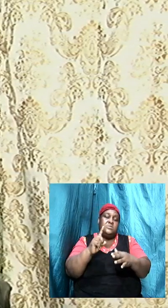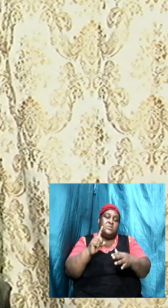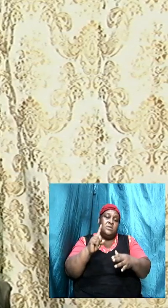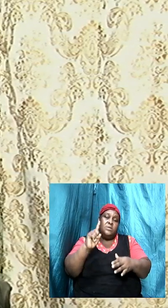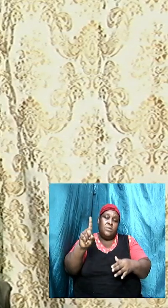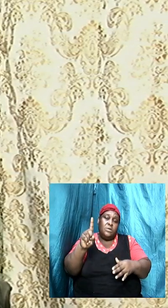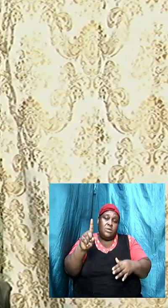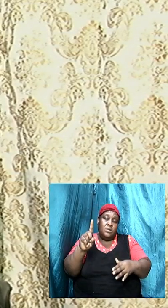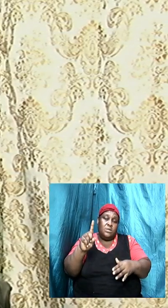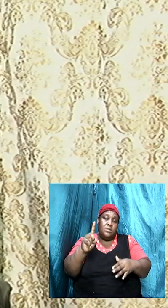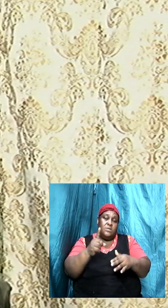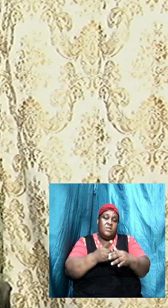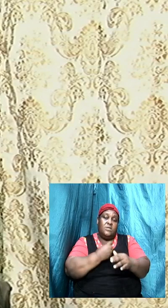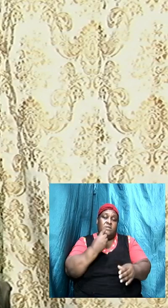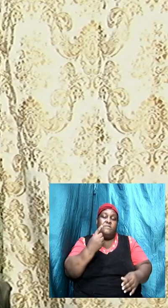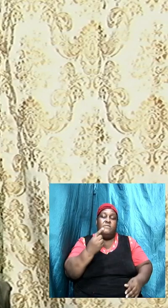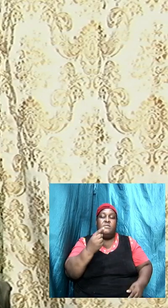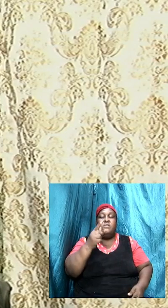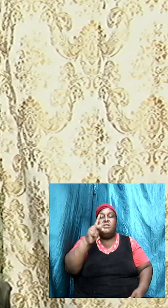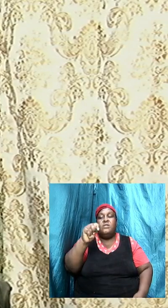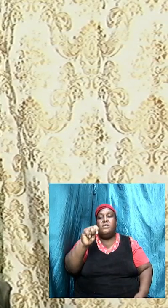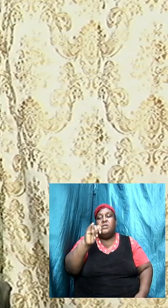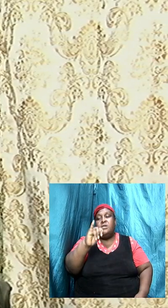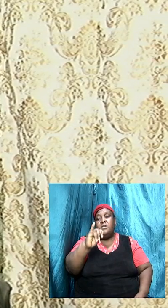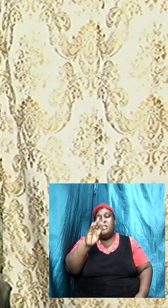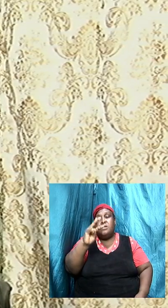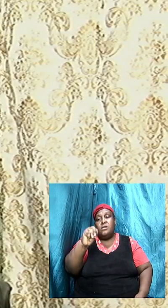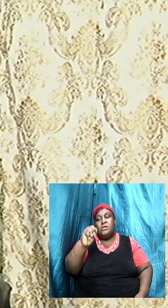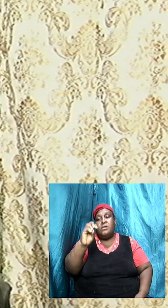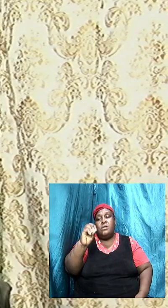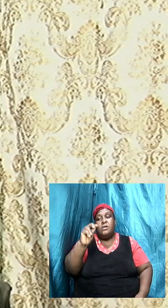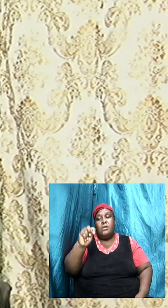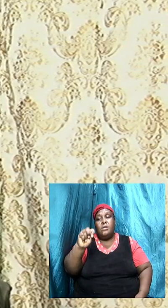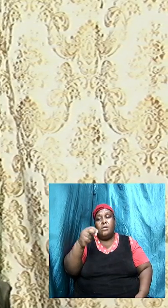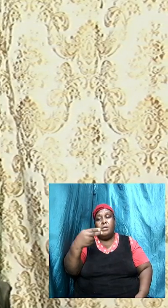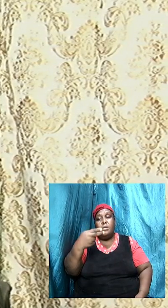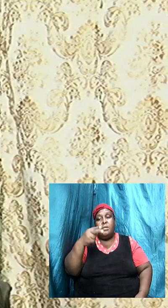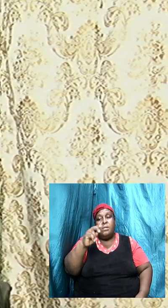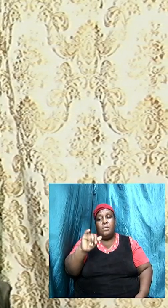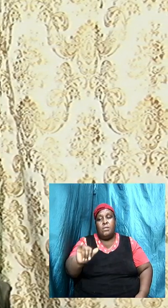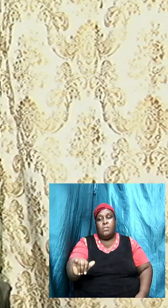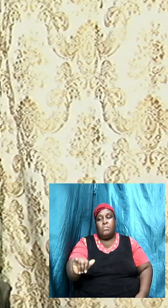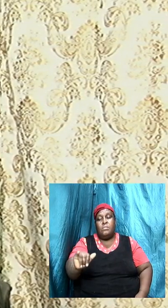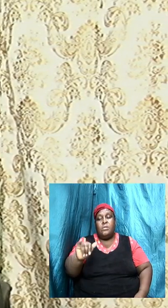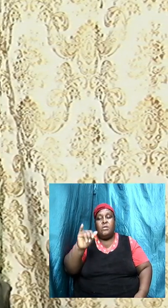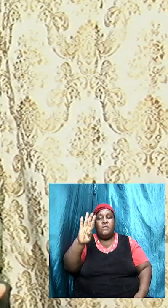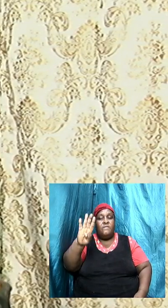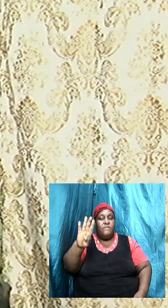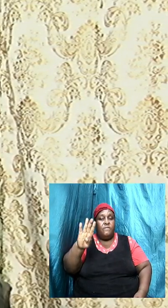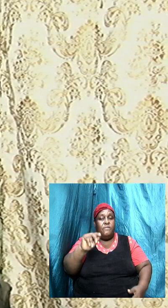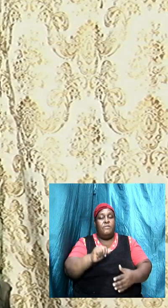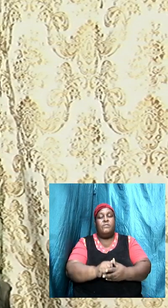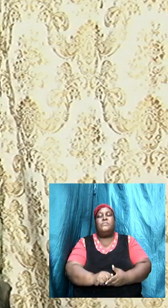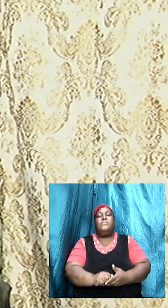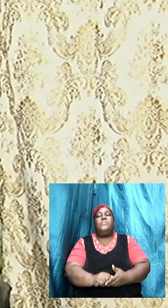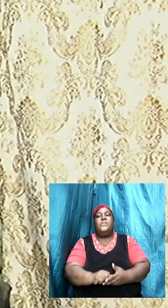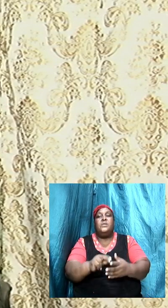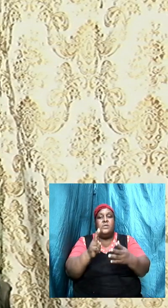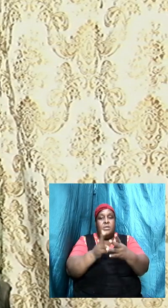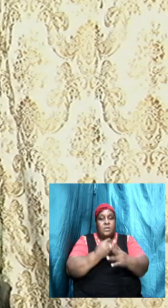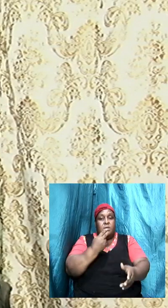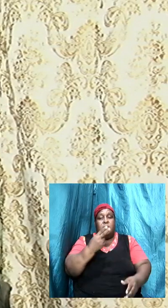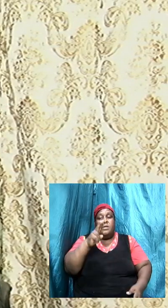Timothy chapter 4, from verses 1 through to verse 3. And then the second one will be